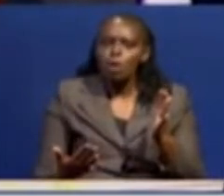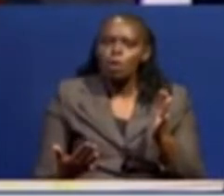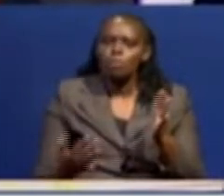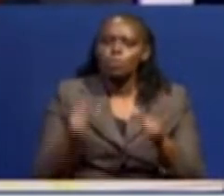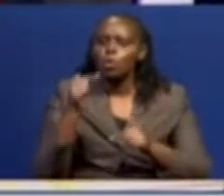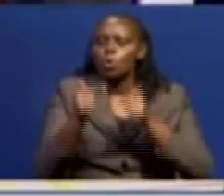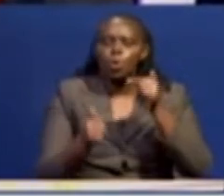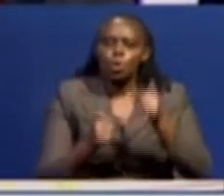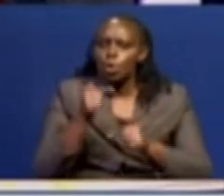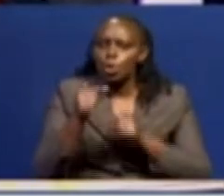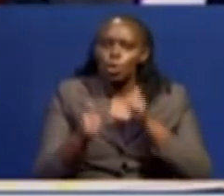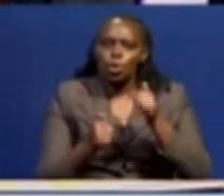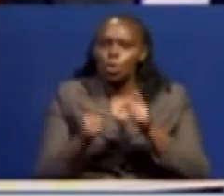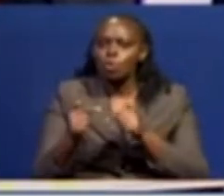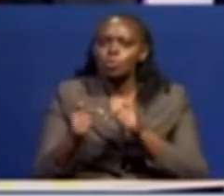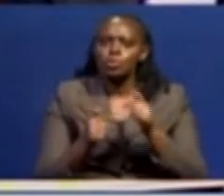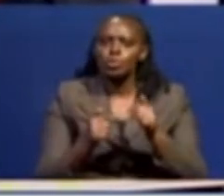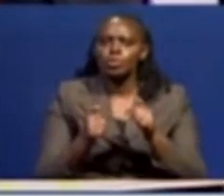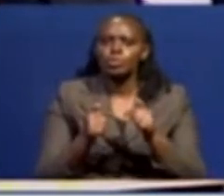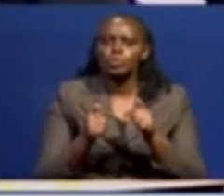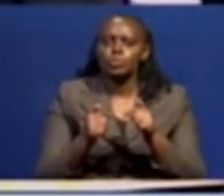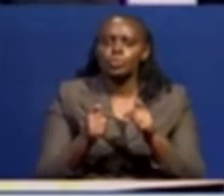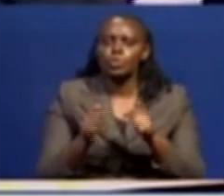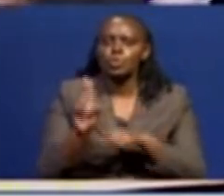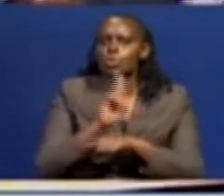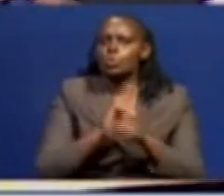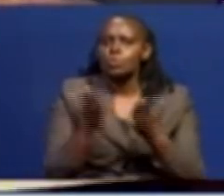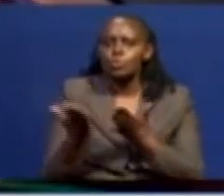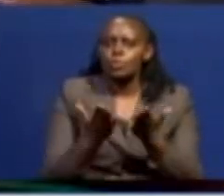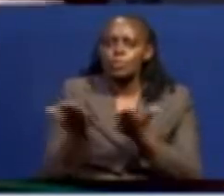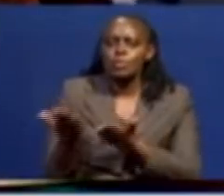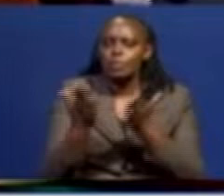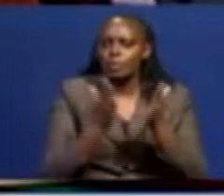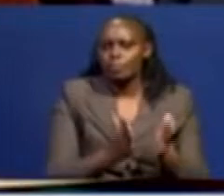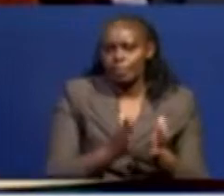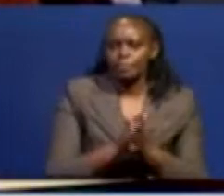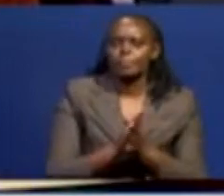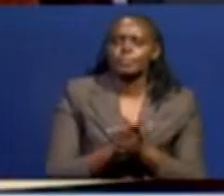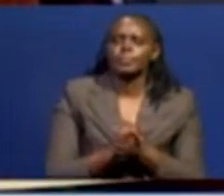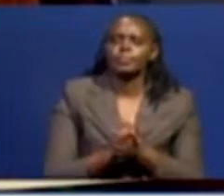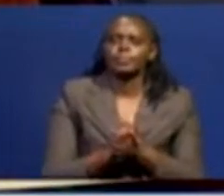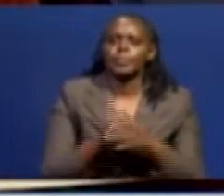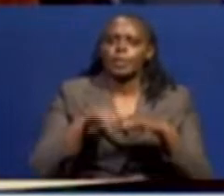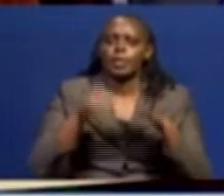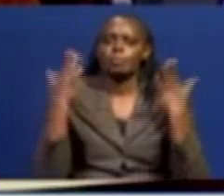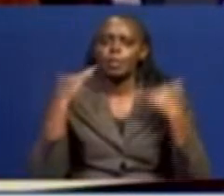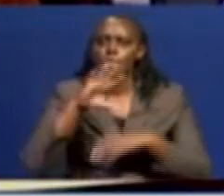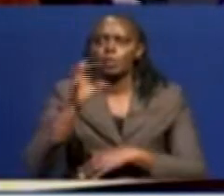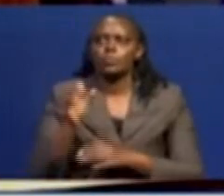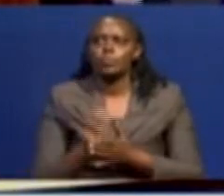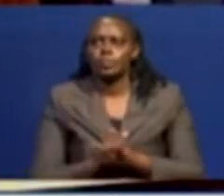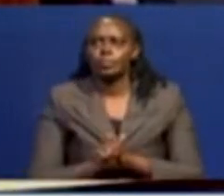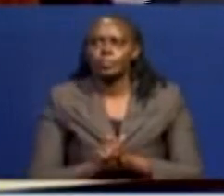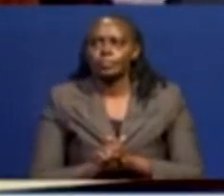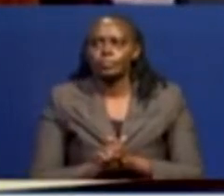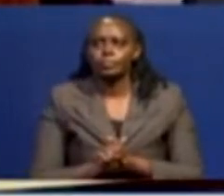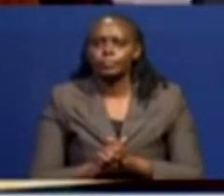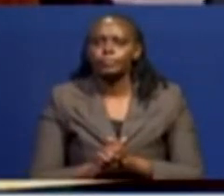has their continuous holding of office compromised service delivery in Meru